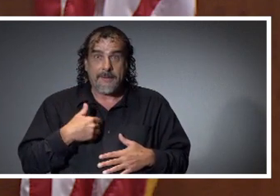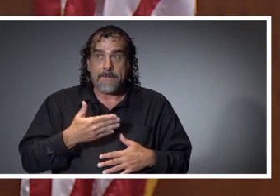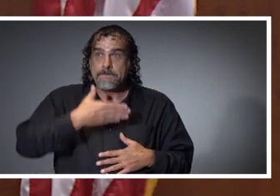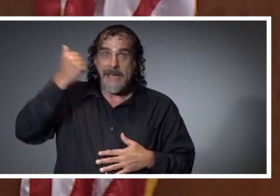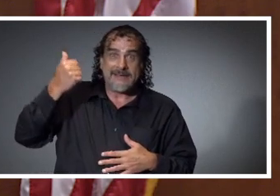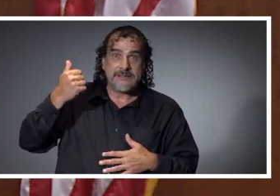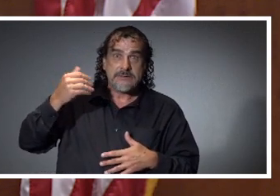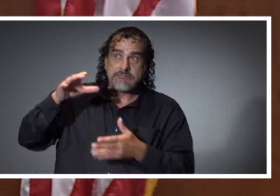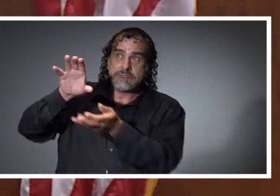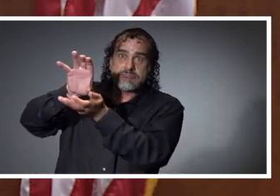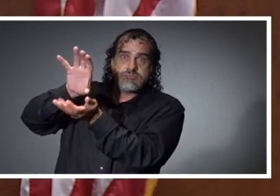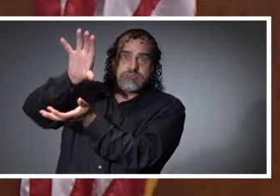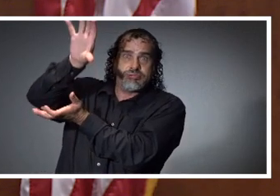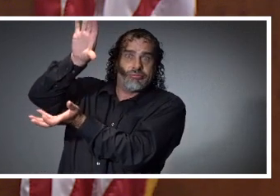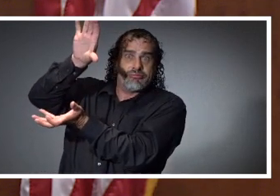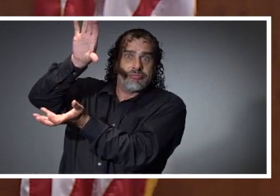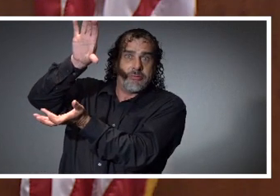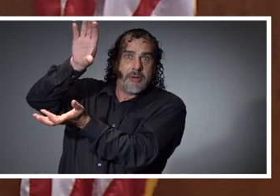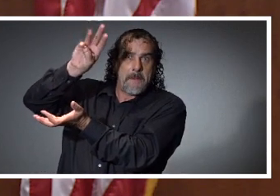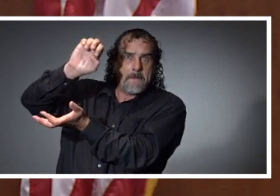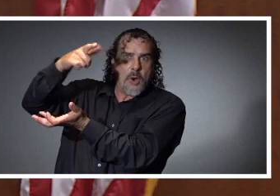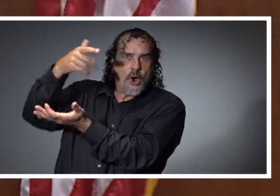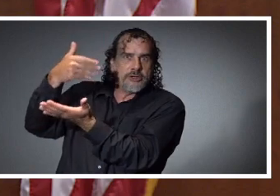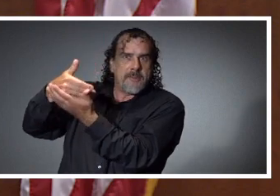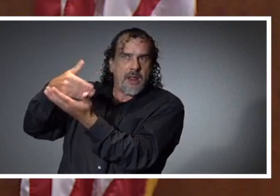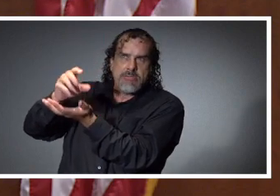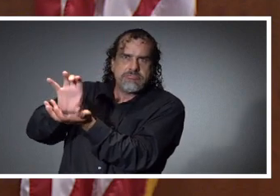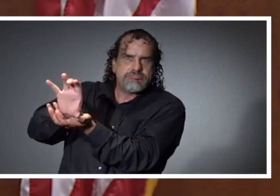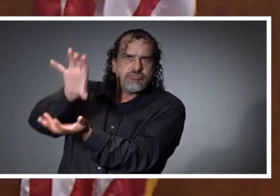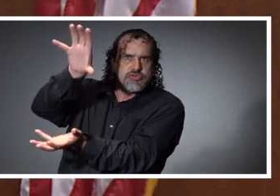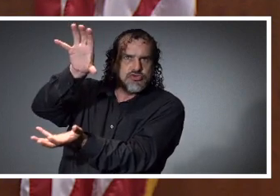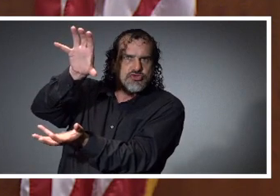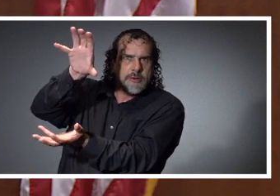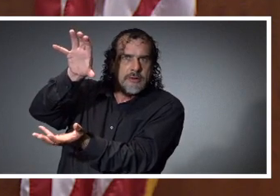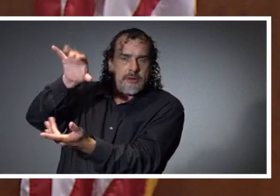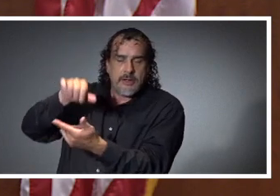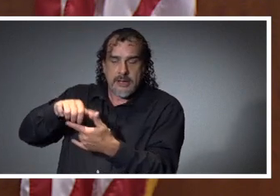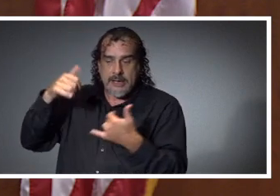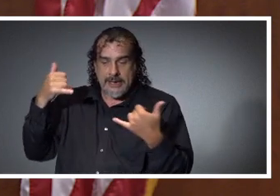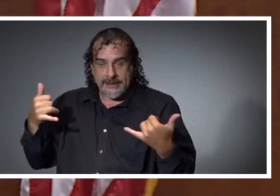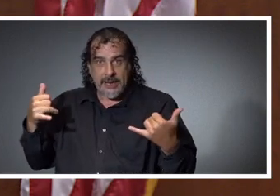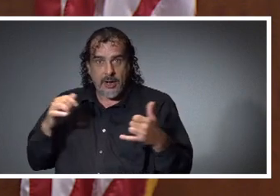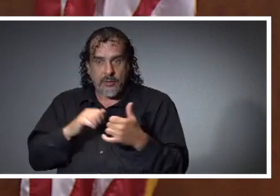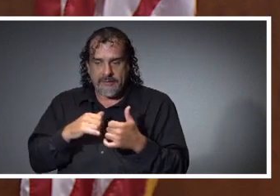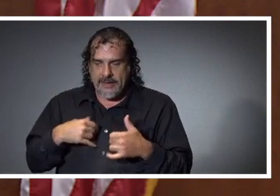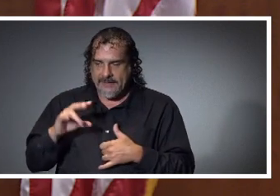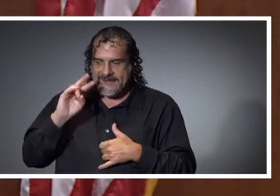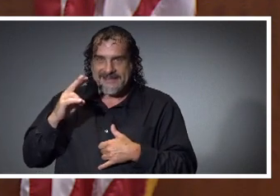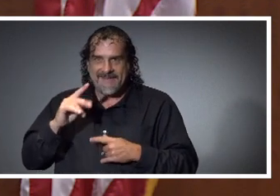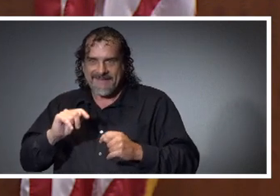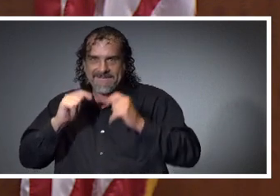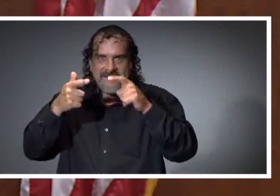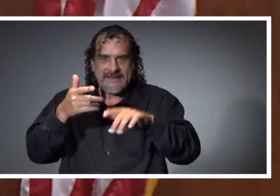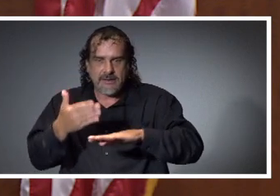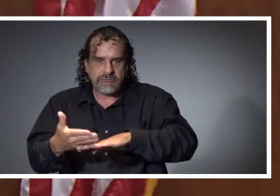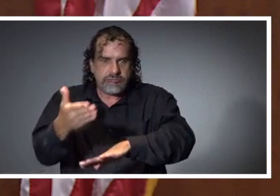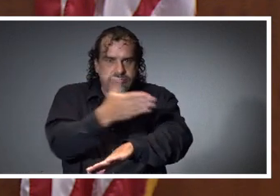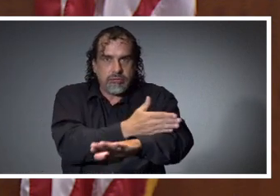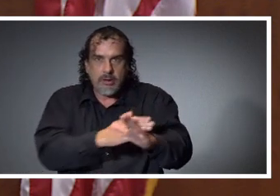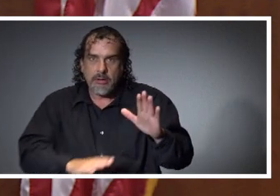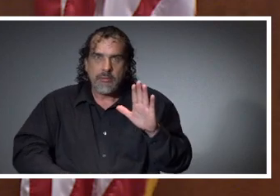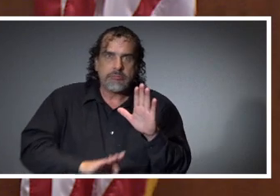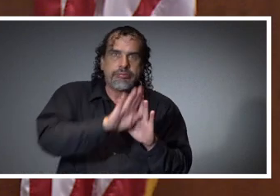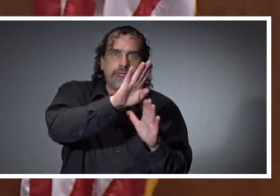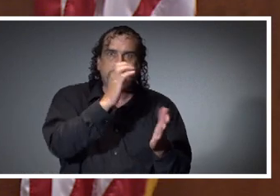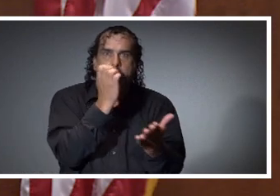America in March, and also we have had the seventh fastest growth in jobs from what